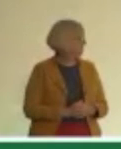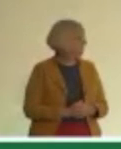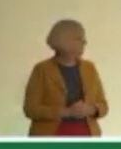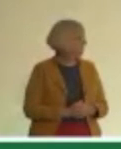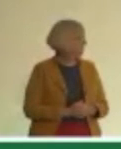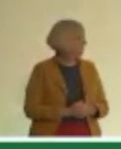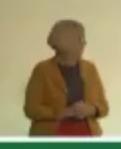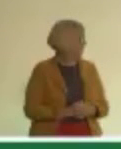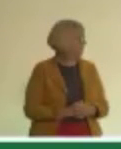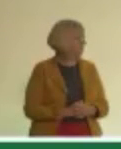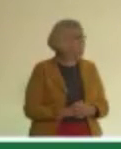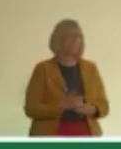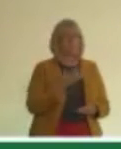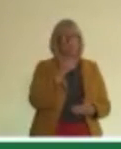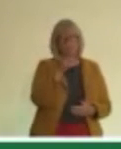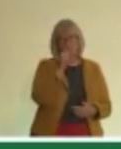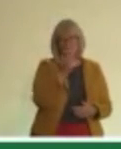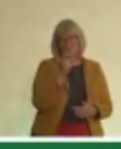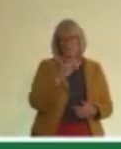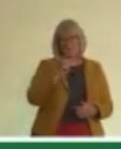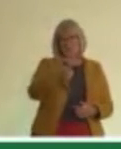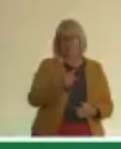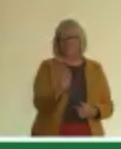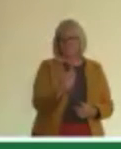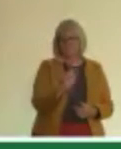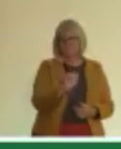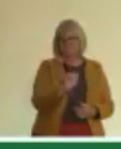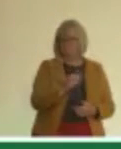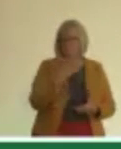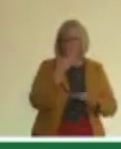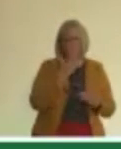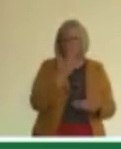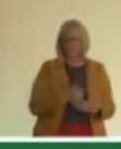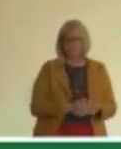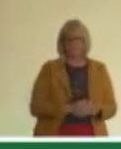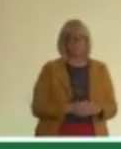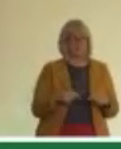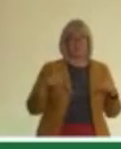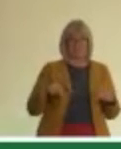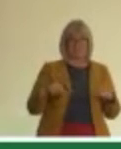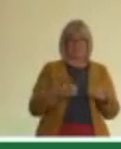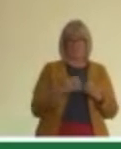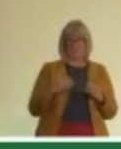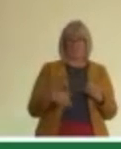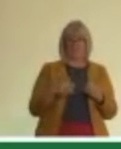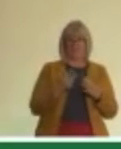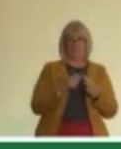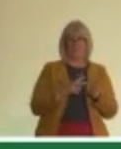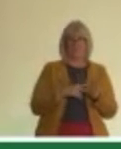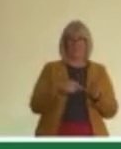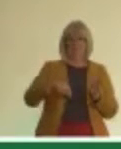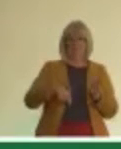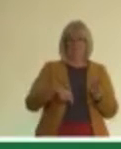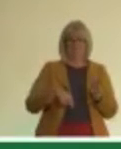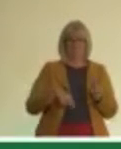And it's a story, you know what's coming. It's a story right here in Brighton Pavilion, where we went on to build